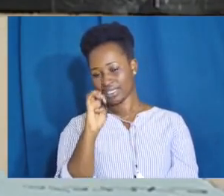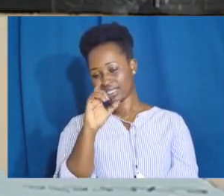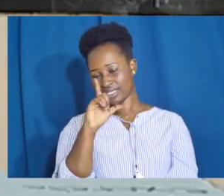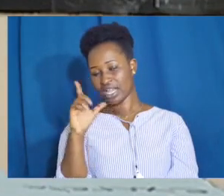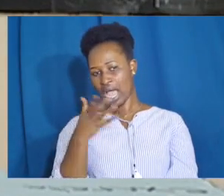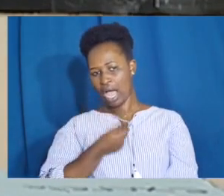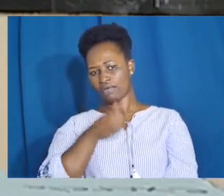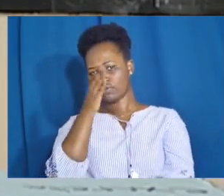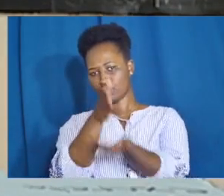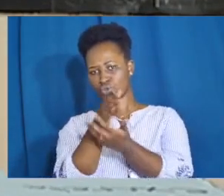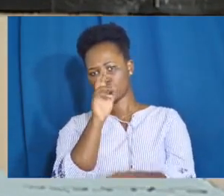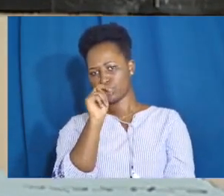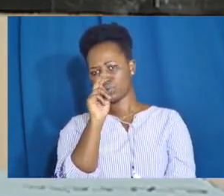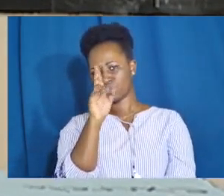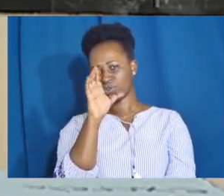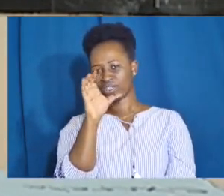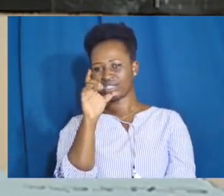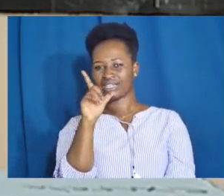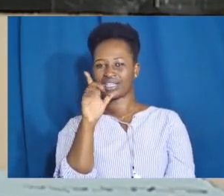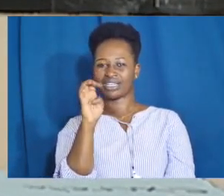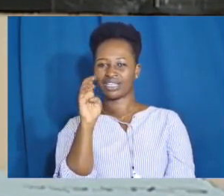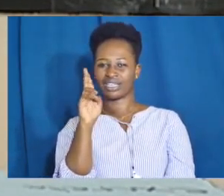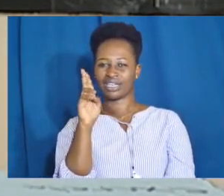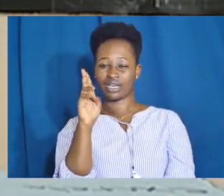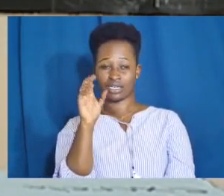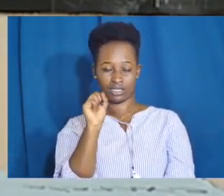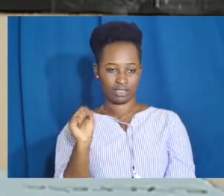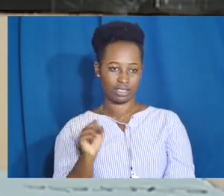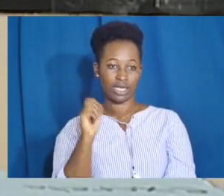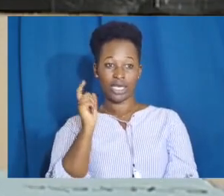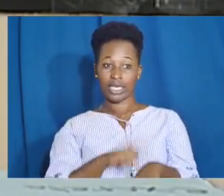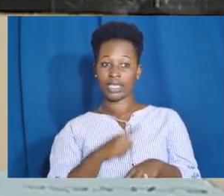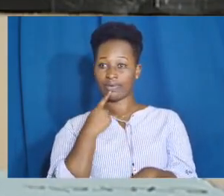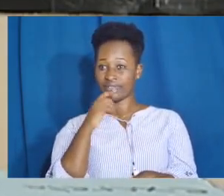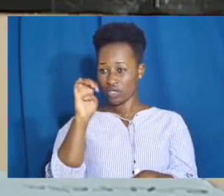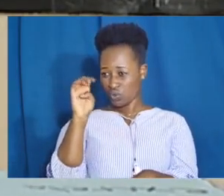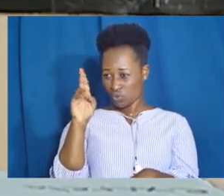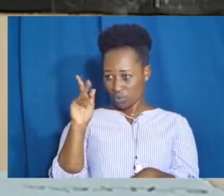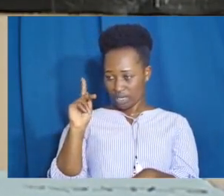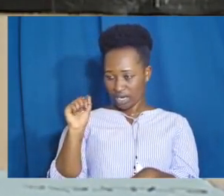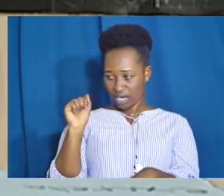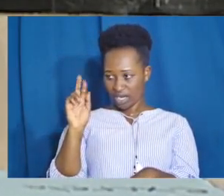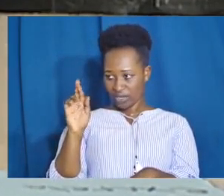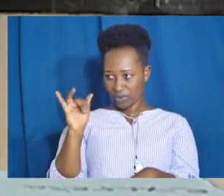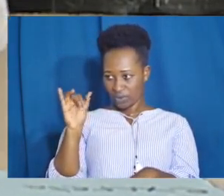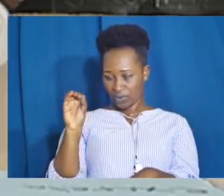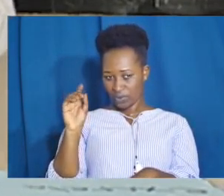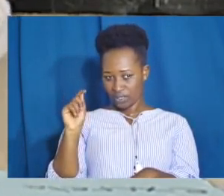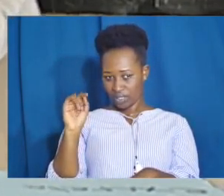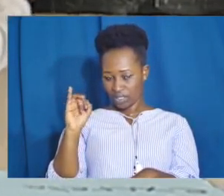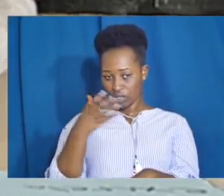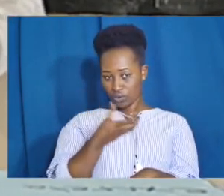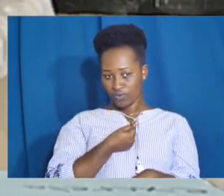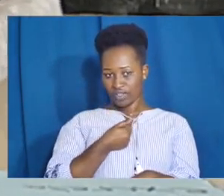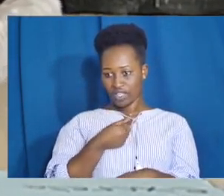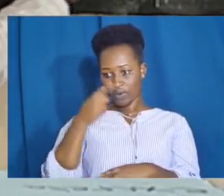true nucleus. Now, when it comes to eukaryotic cells, we have what we call